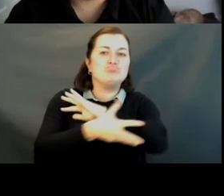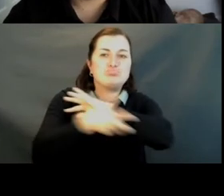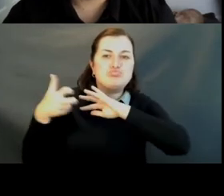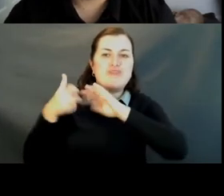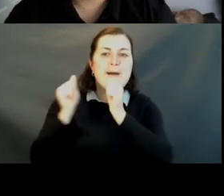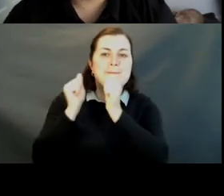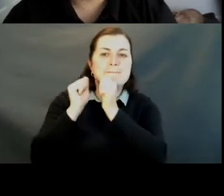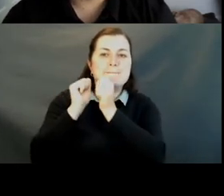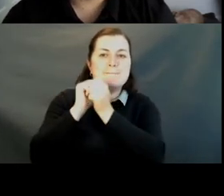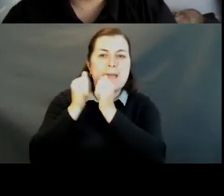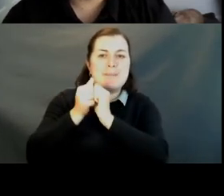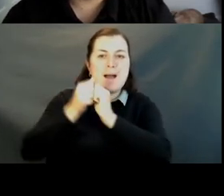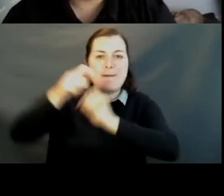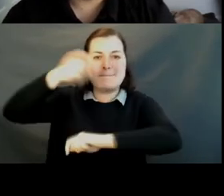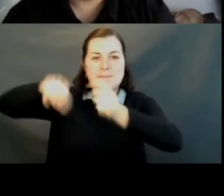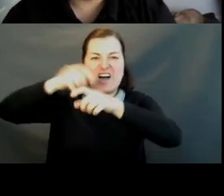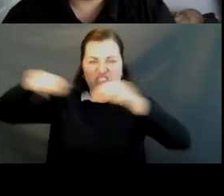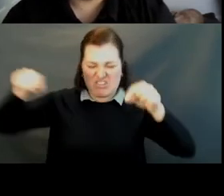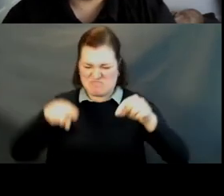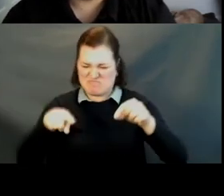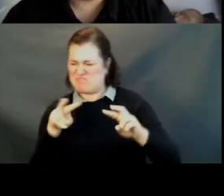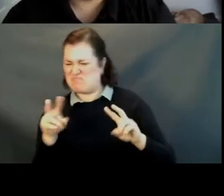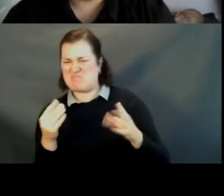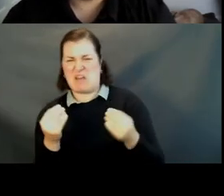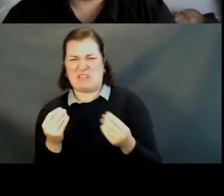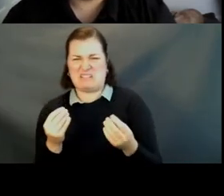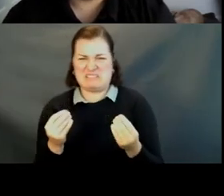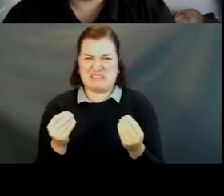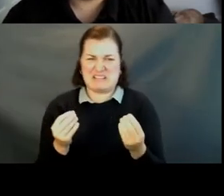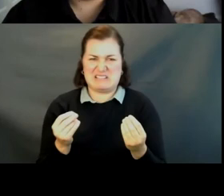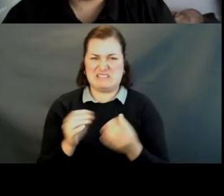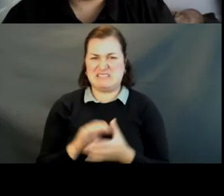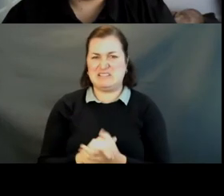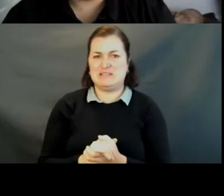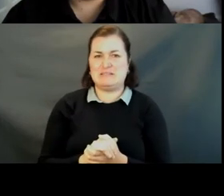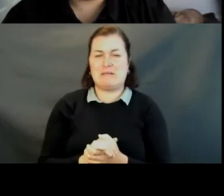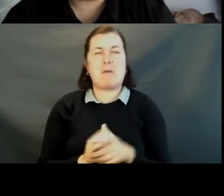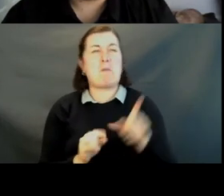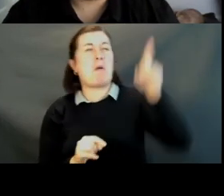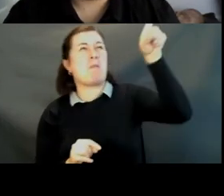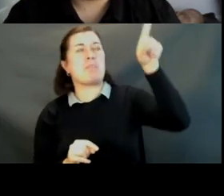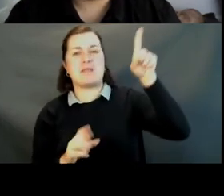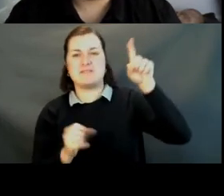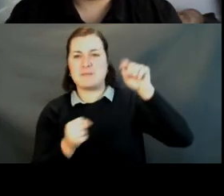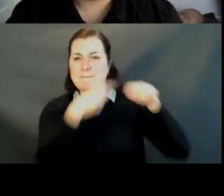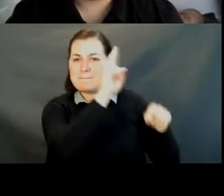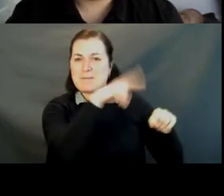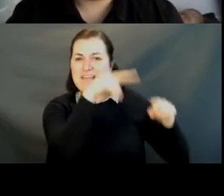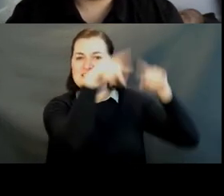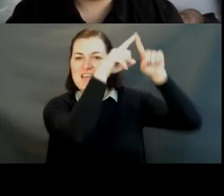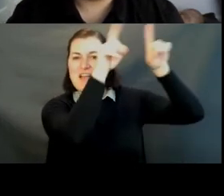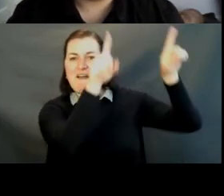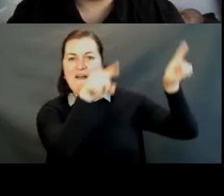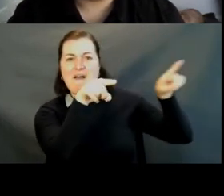look a little bit damp, a little bit mildewed. You've got a painting on the top left-hand one, possibly a mezzo tint,